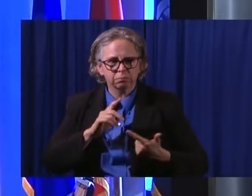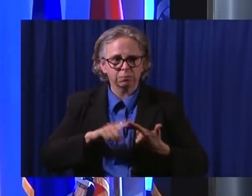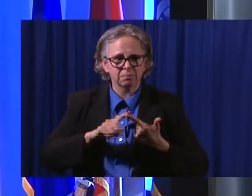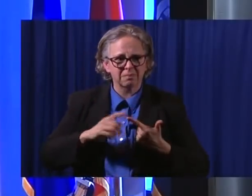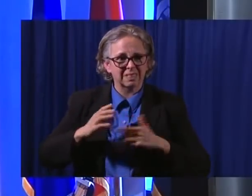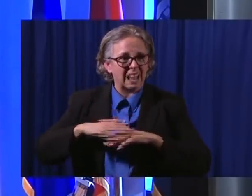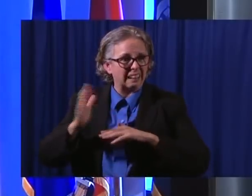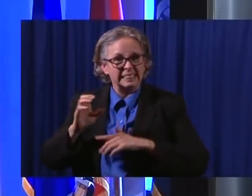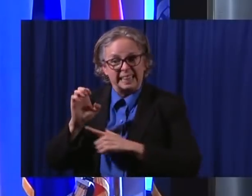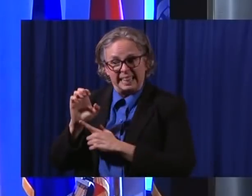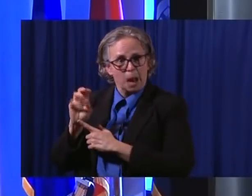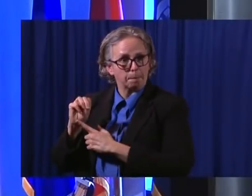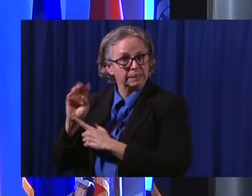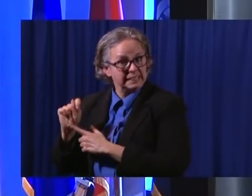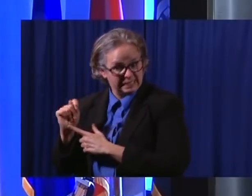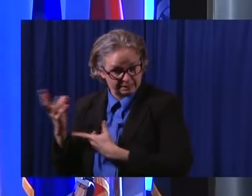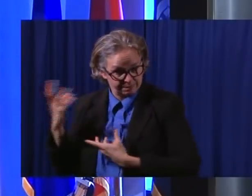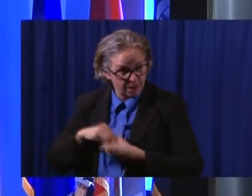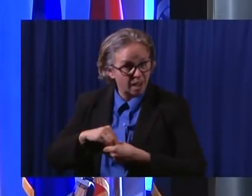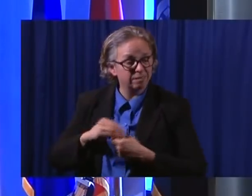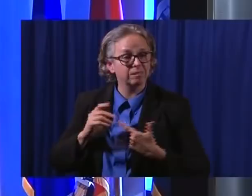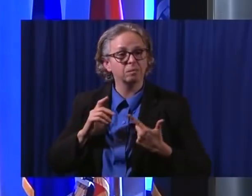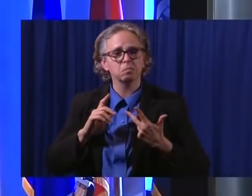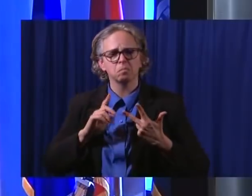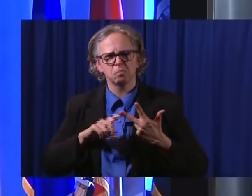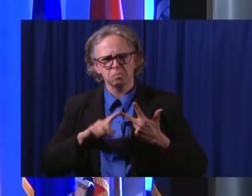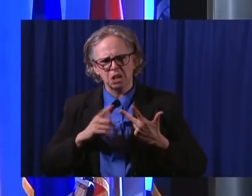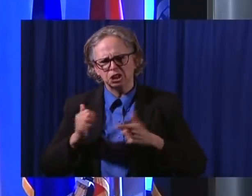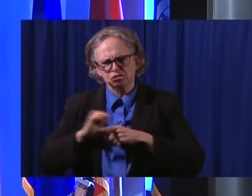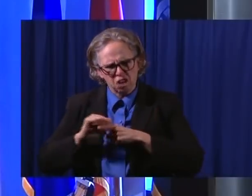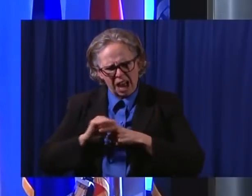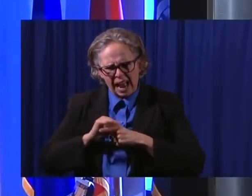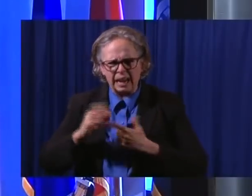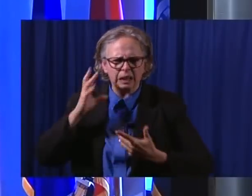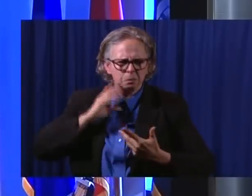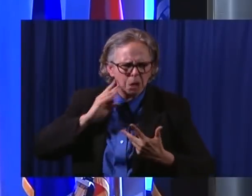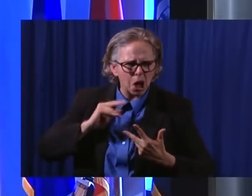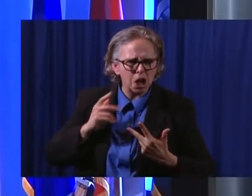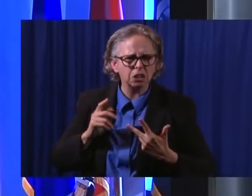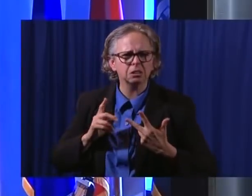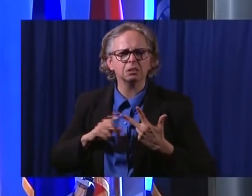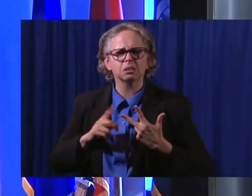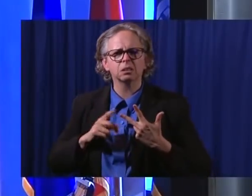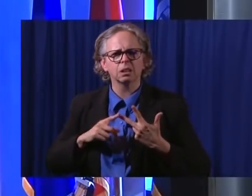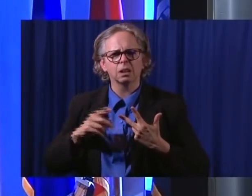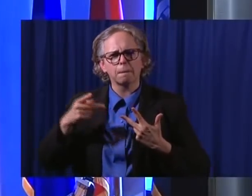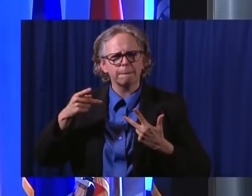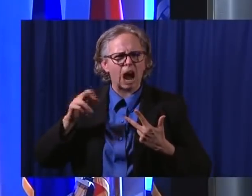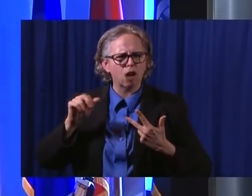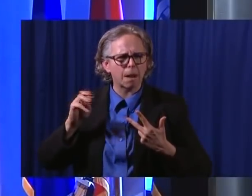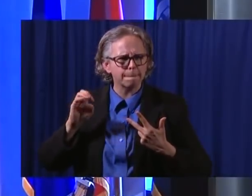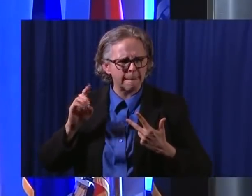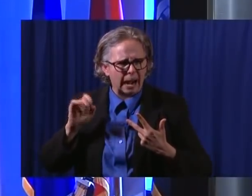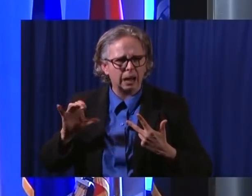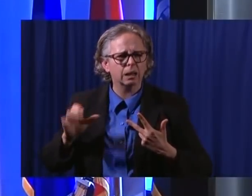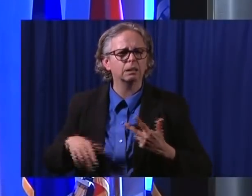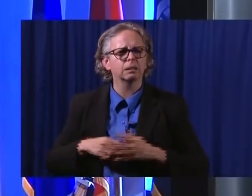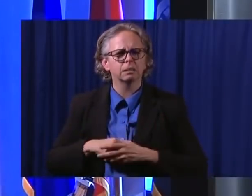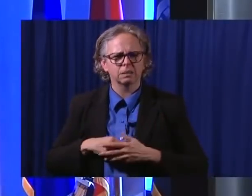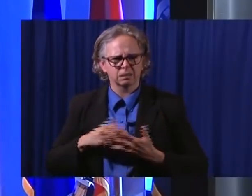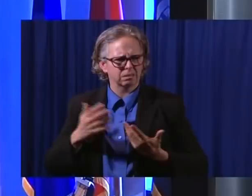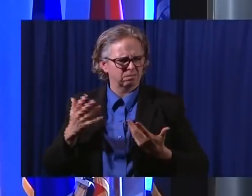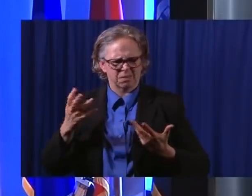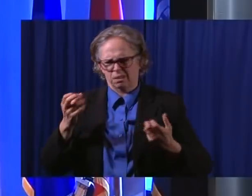community. They have the training and the experience and the background. They simply wear the uniform in addition to their civilian job. So they come with a wealth of